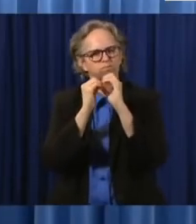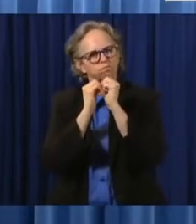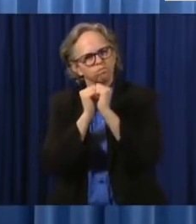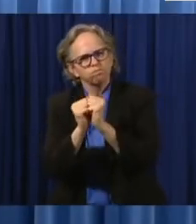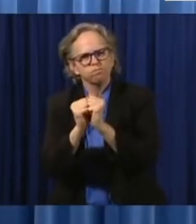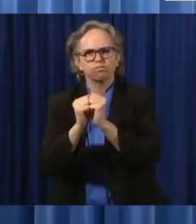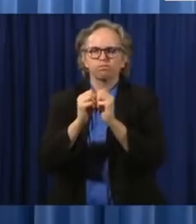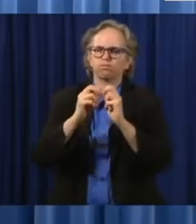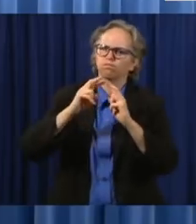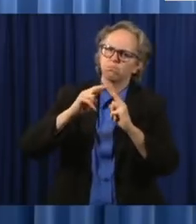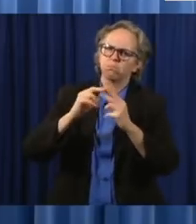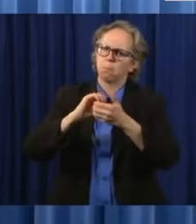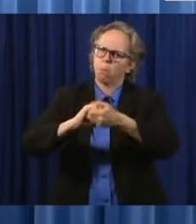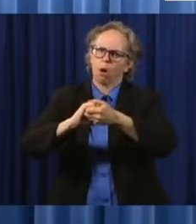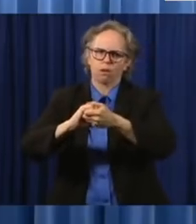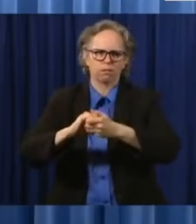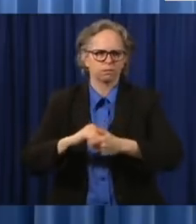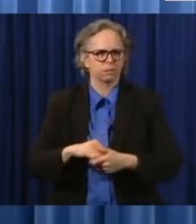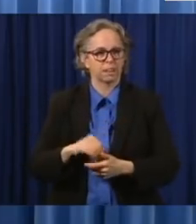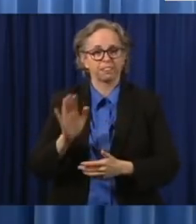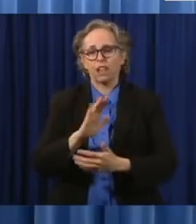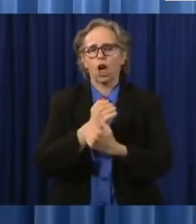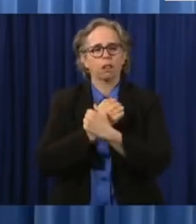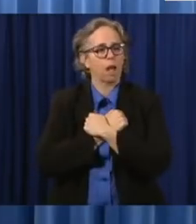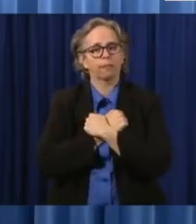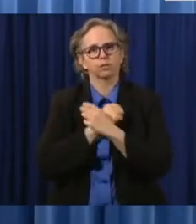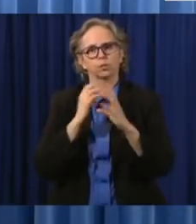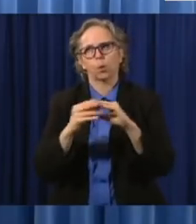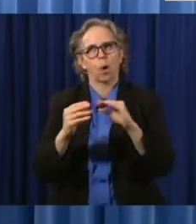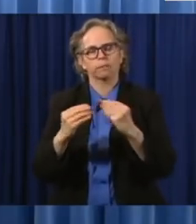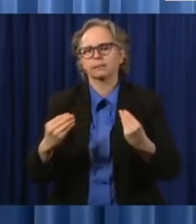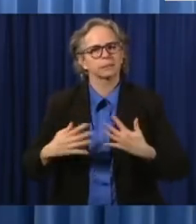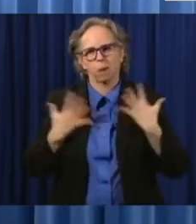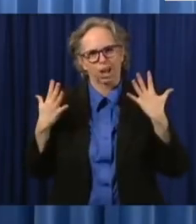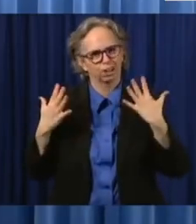truly an inspiring love story.